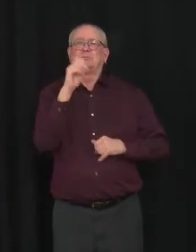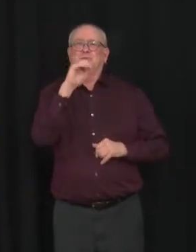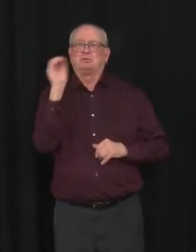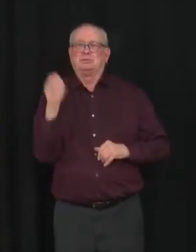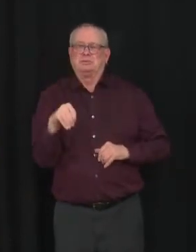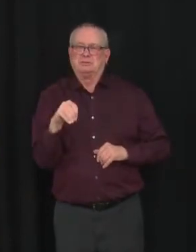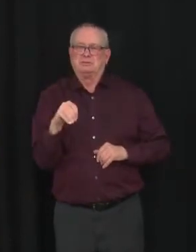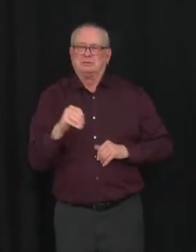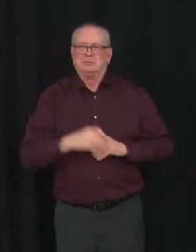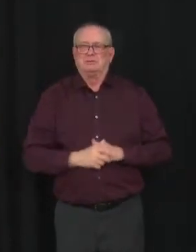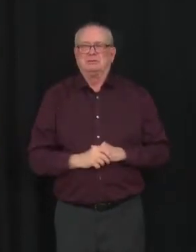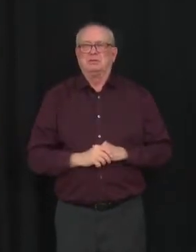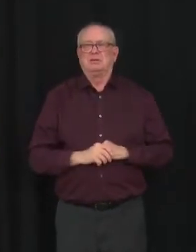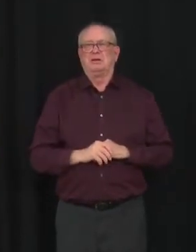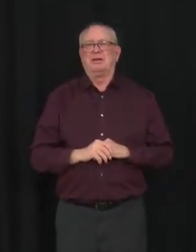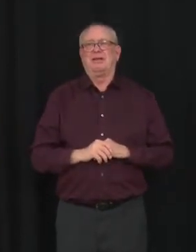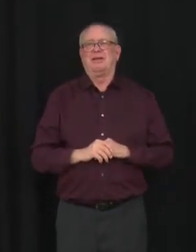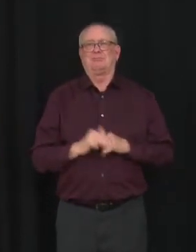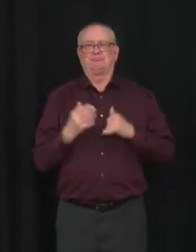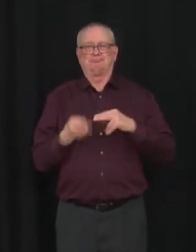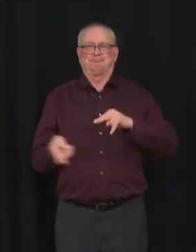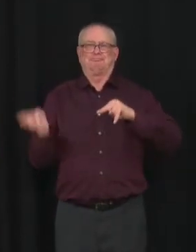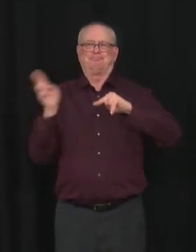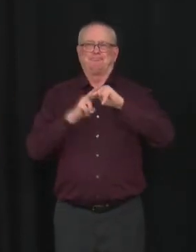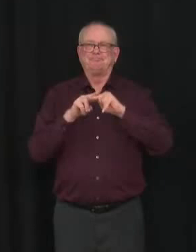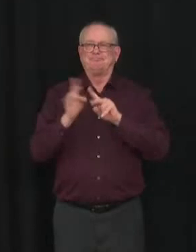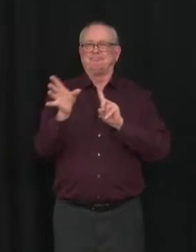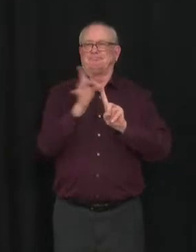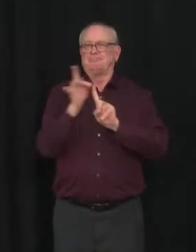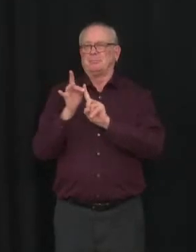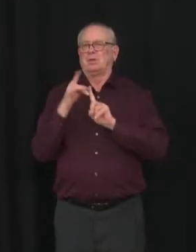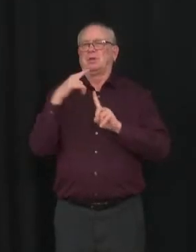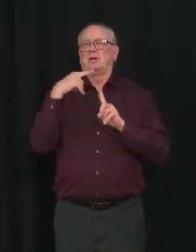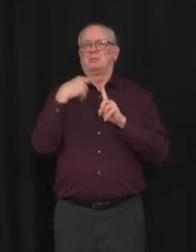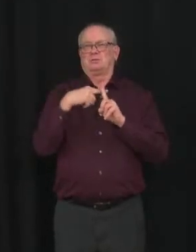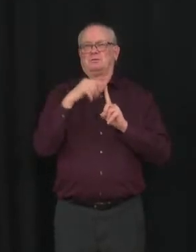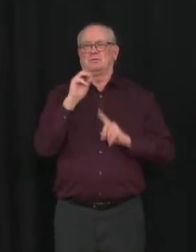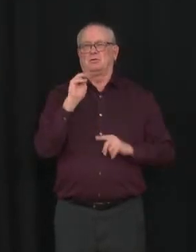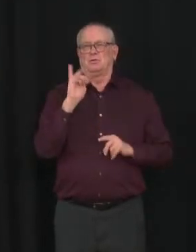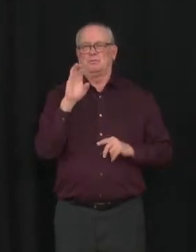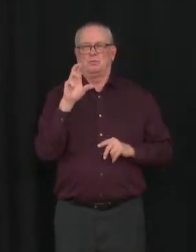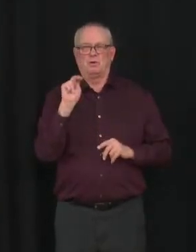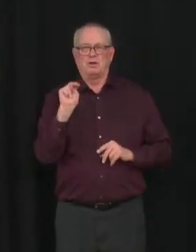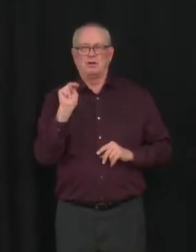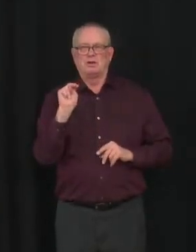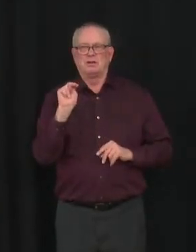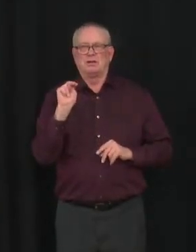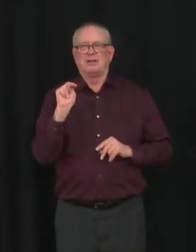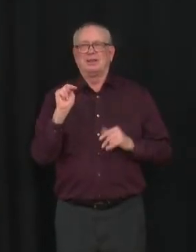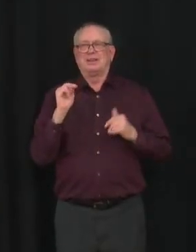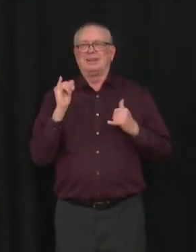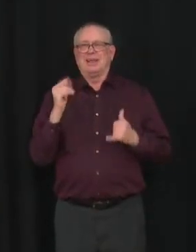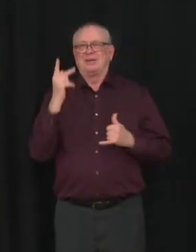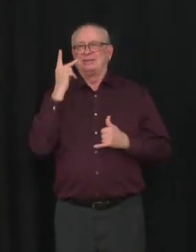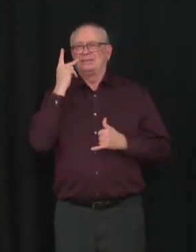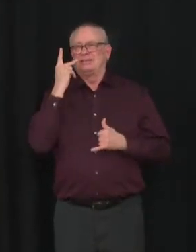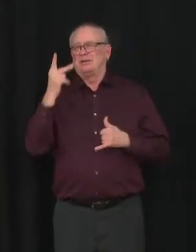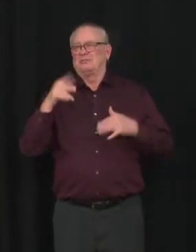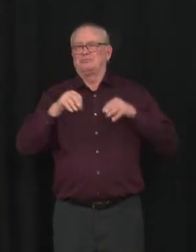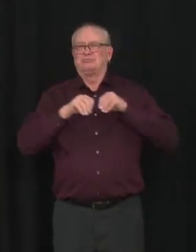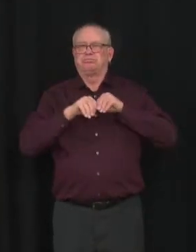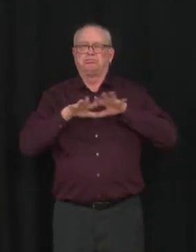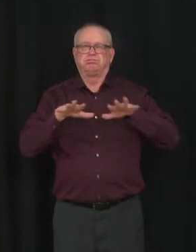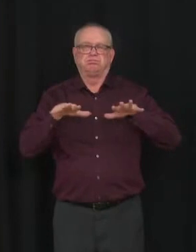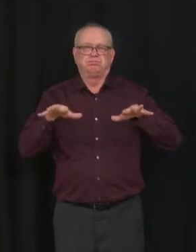of confirmed Omicron cases in the province, and the proportion of total cases identified as the new variant is growing quickly.